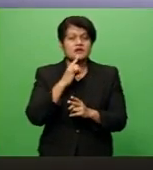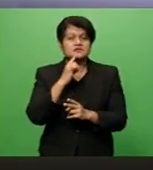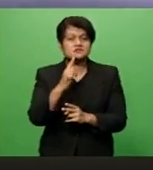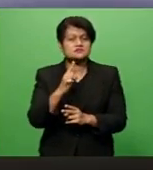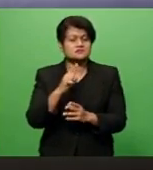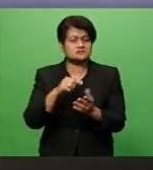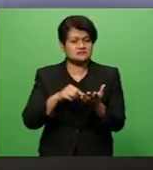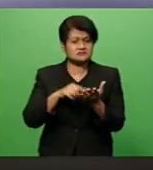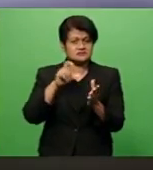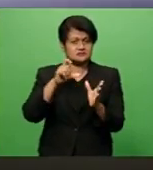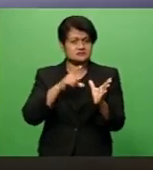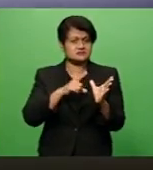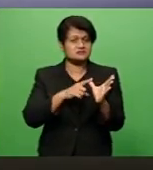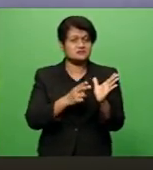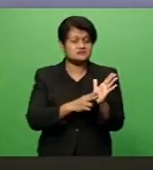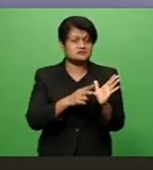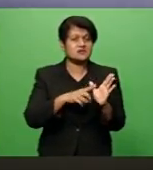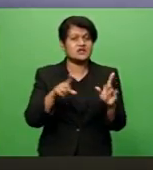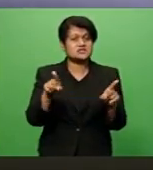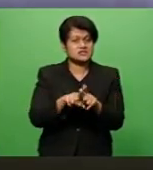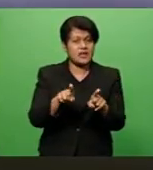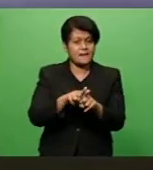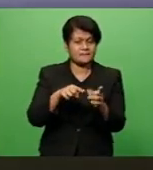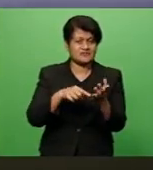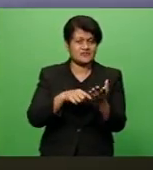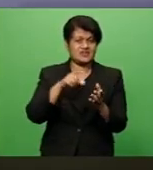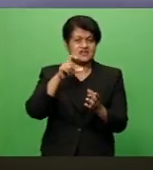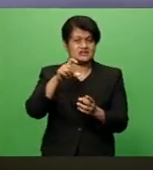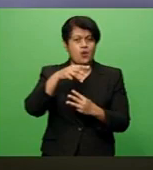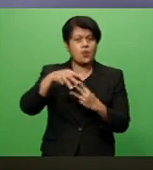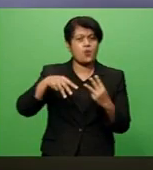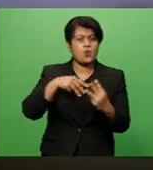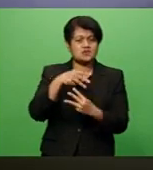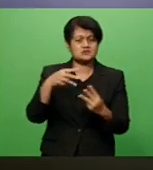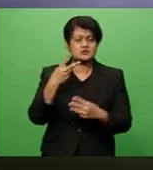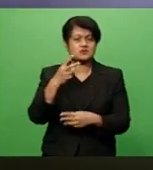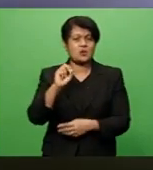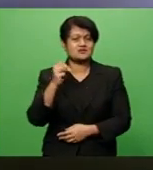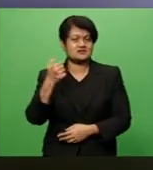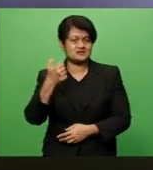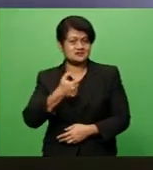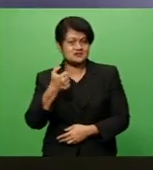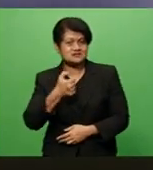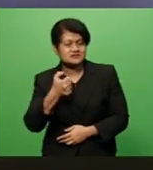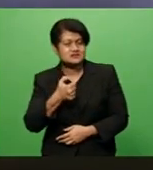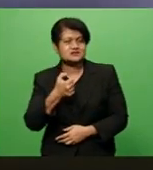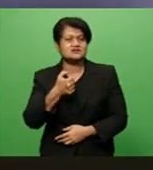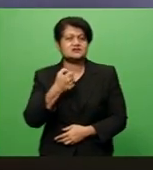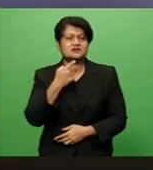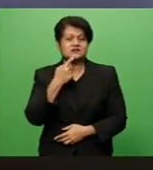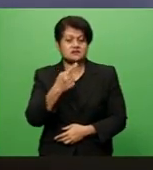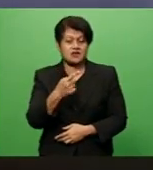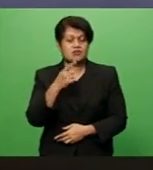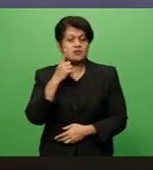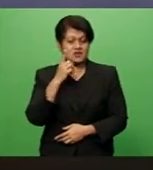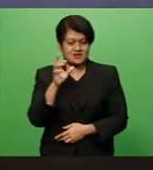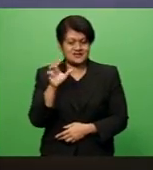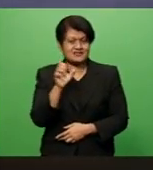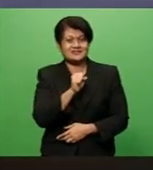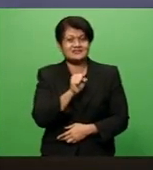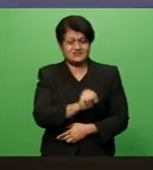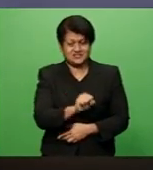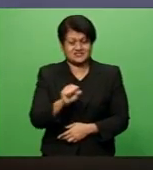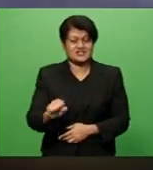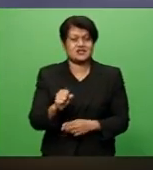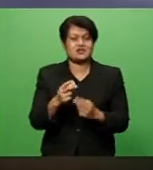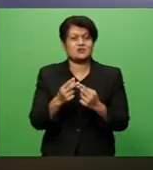by TC Anna is similar to TC Winston in 2016. Villagers took the necessary precaution in advance this time around to avoid